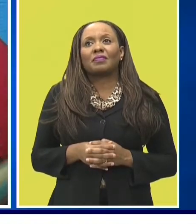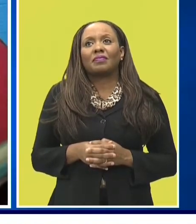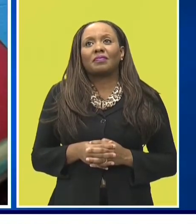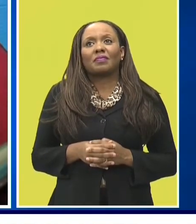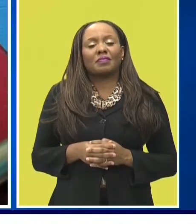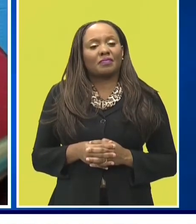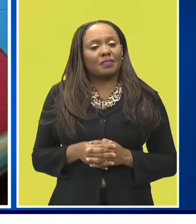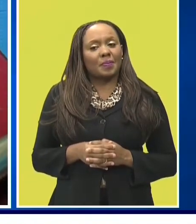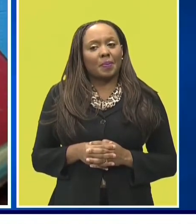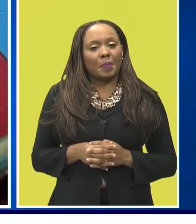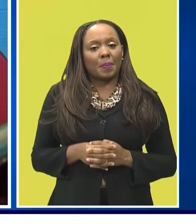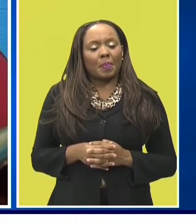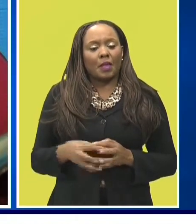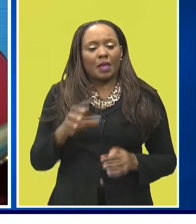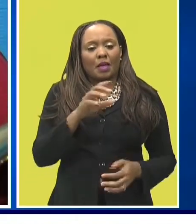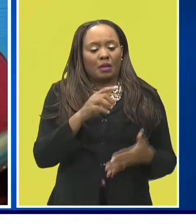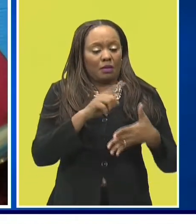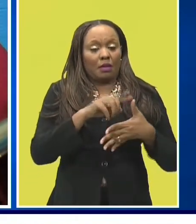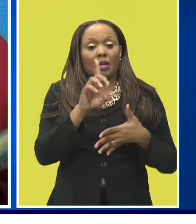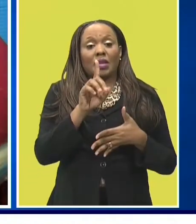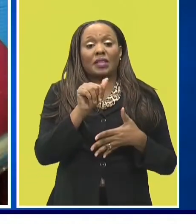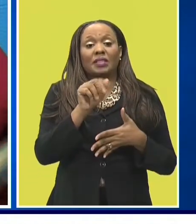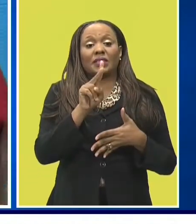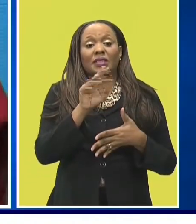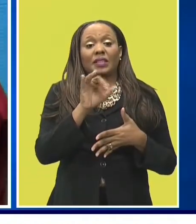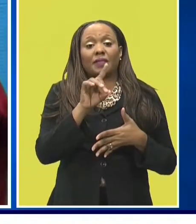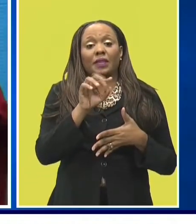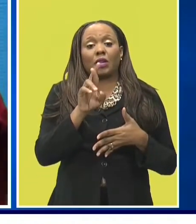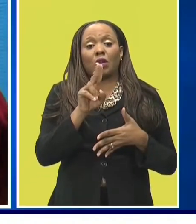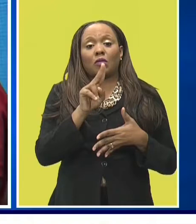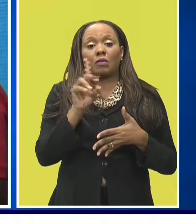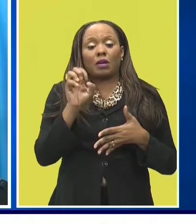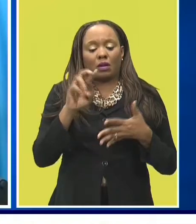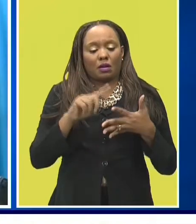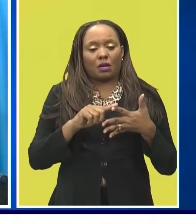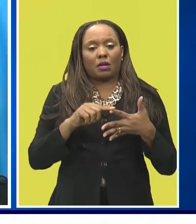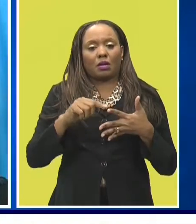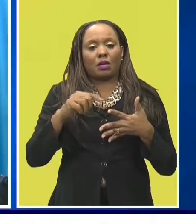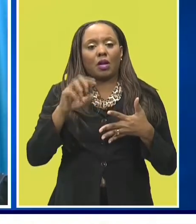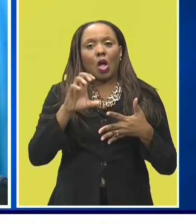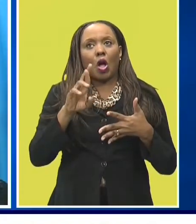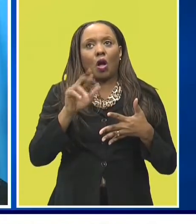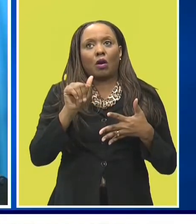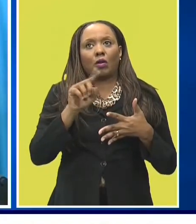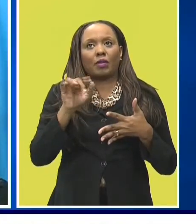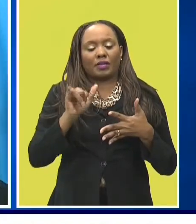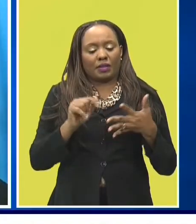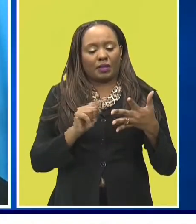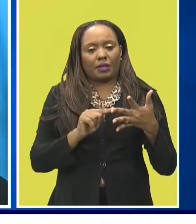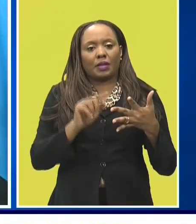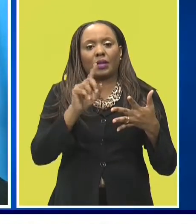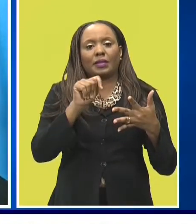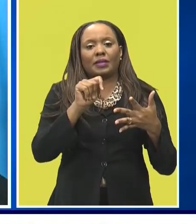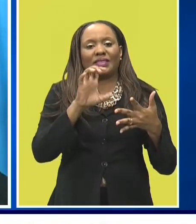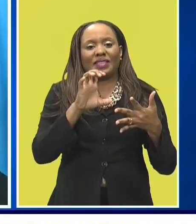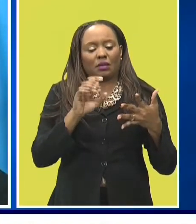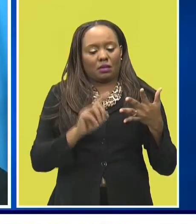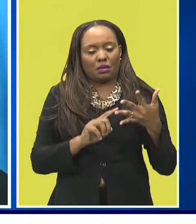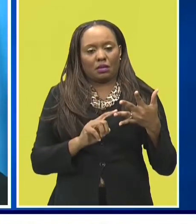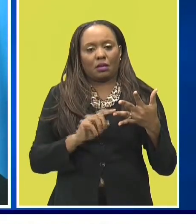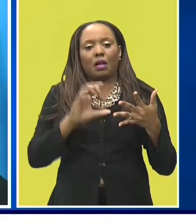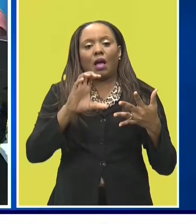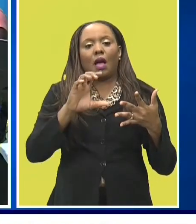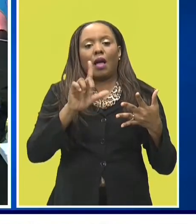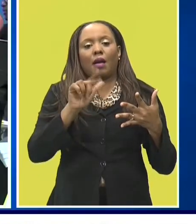Among the big acts, David Rudder, Crazy, Lord Nelson, iWeb, TC, Classic, and the Mighty